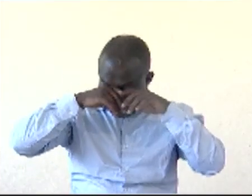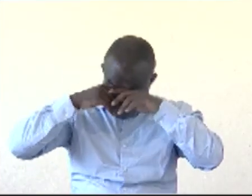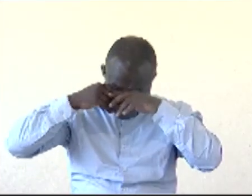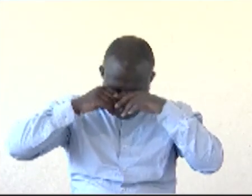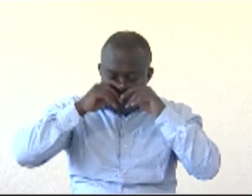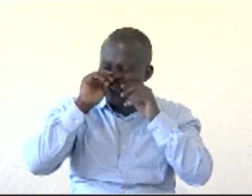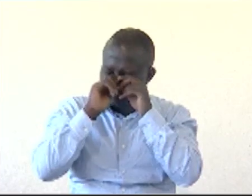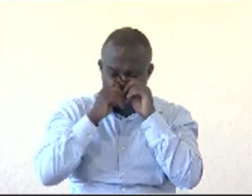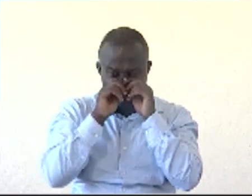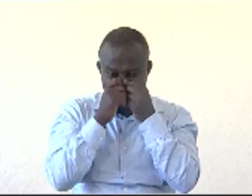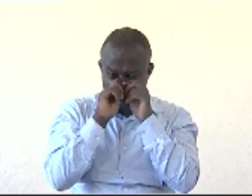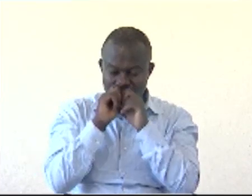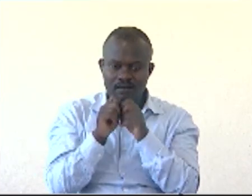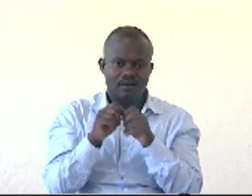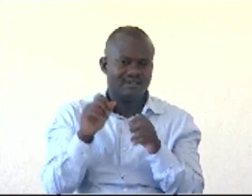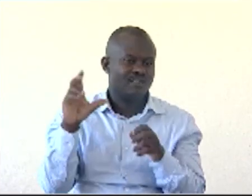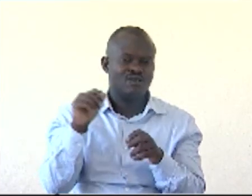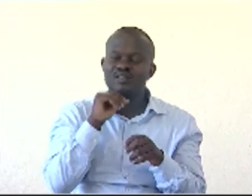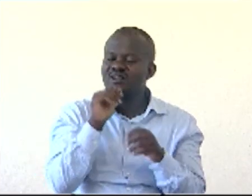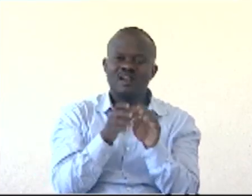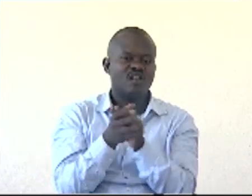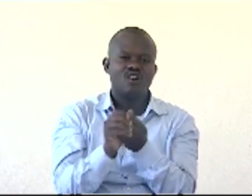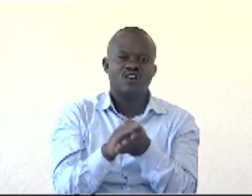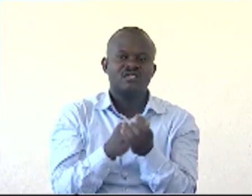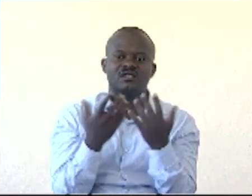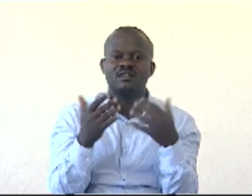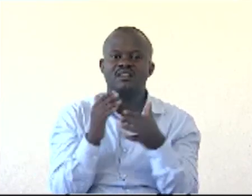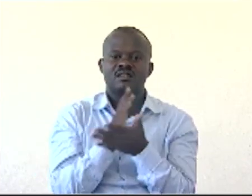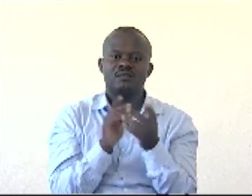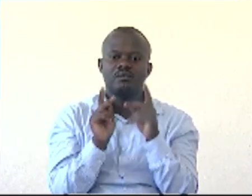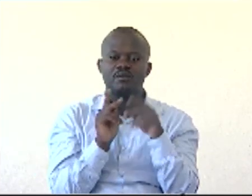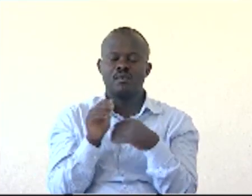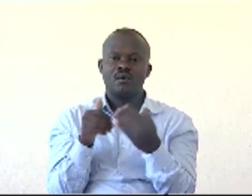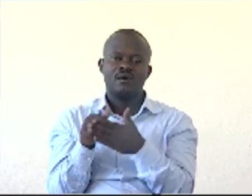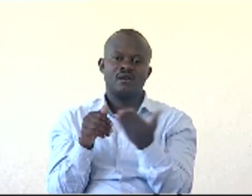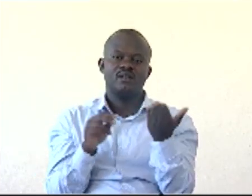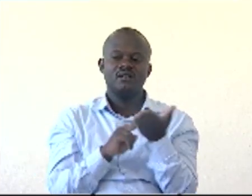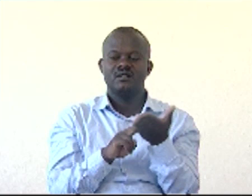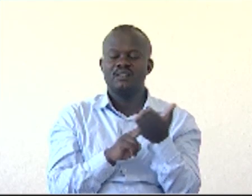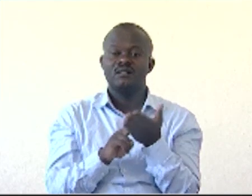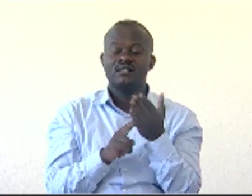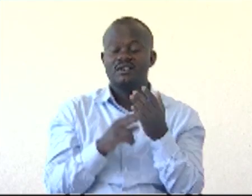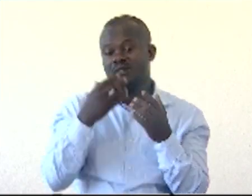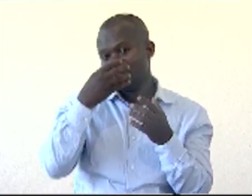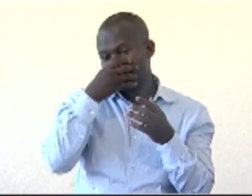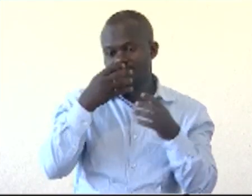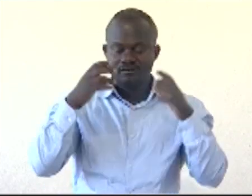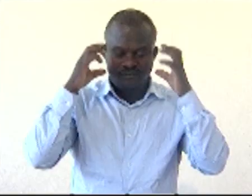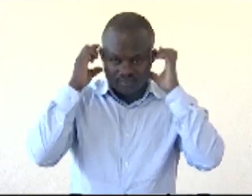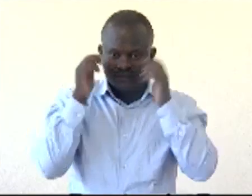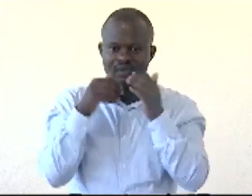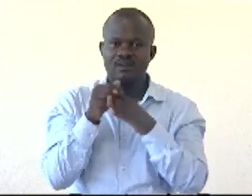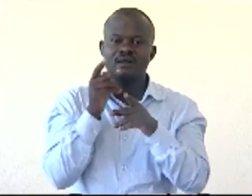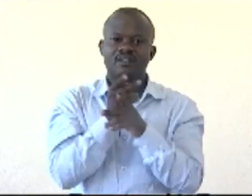nose, your mouth with unwashed hands. Some people use the face mask badly. They